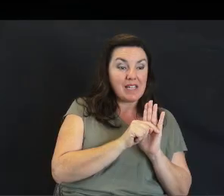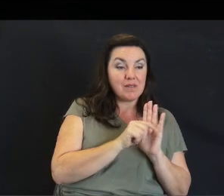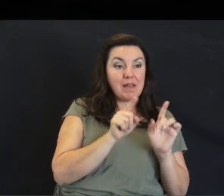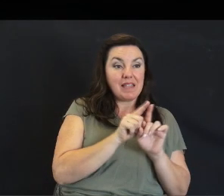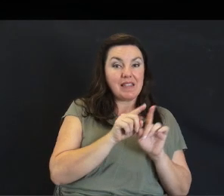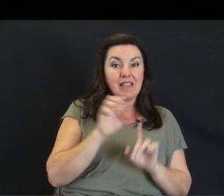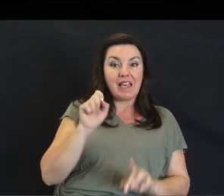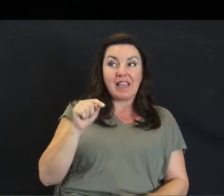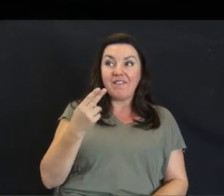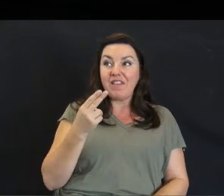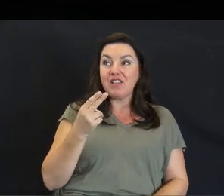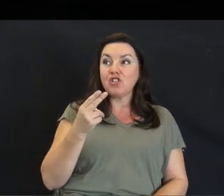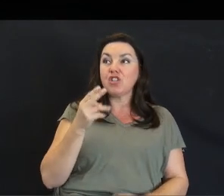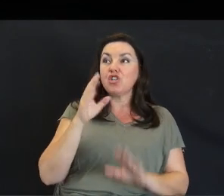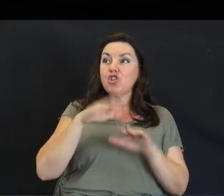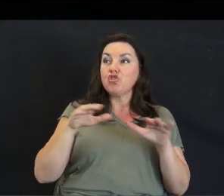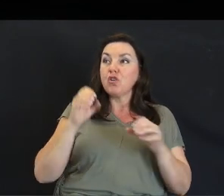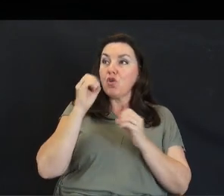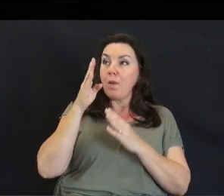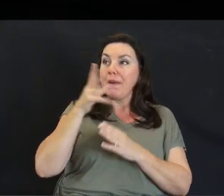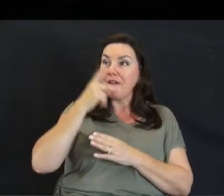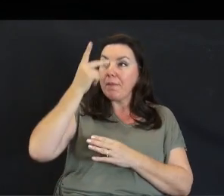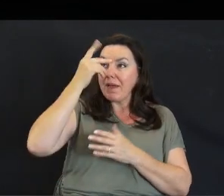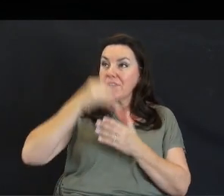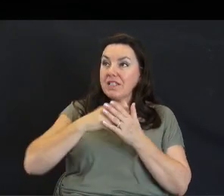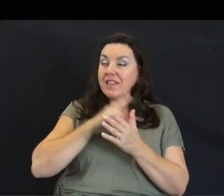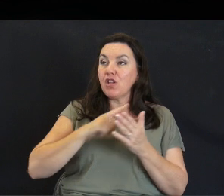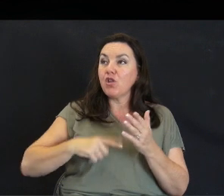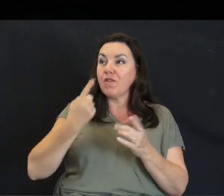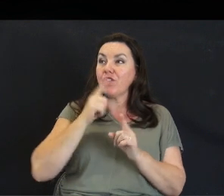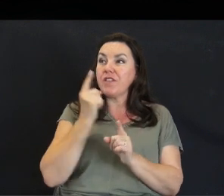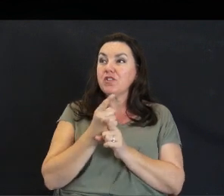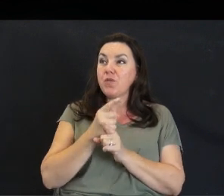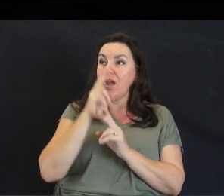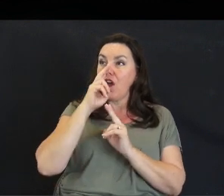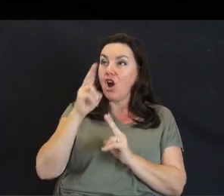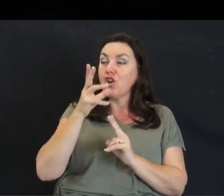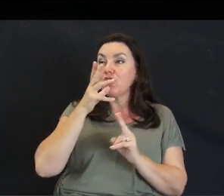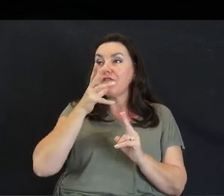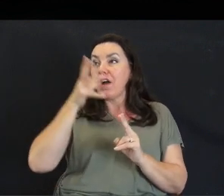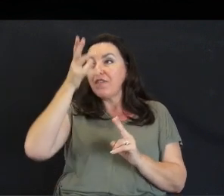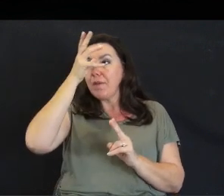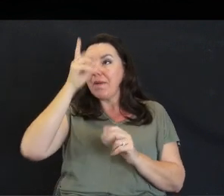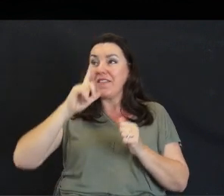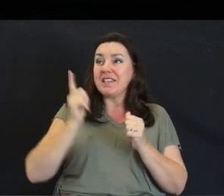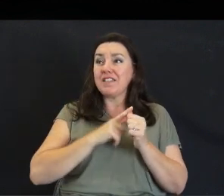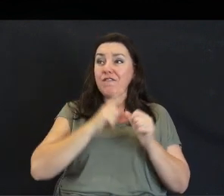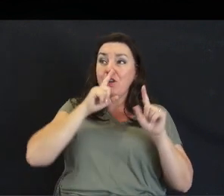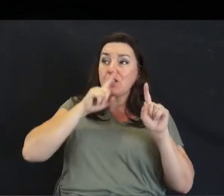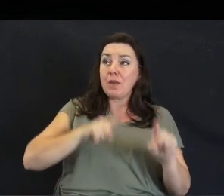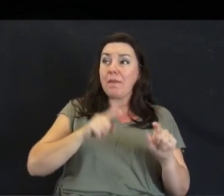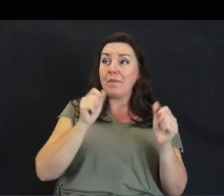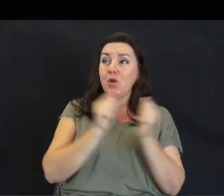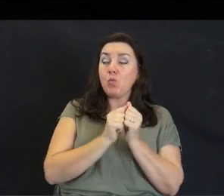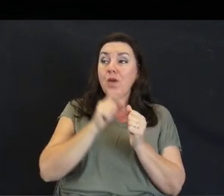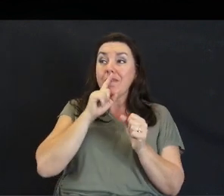like Ephesians Children Obey your parents And the Lord For this is right Honor your father And mother For this is the first Commandment With a promise That it may go well With you